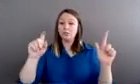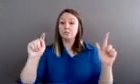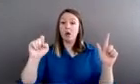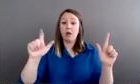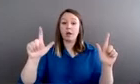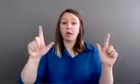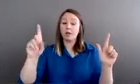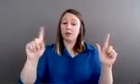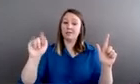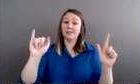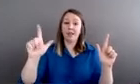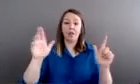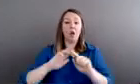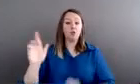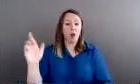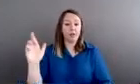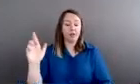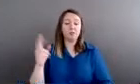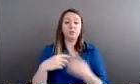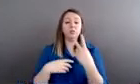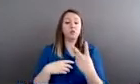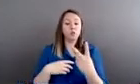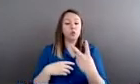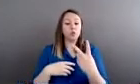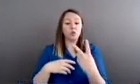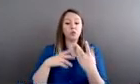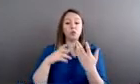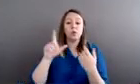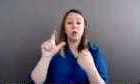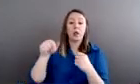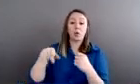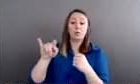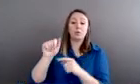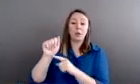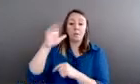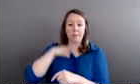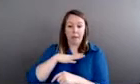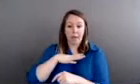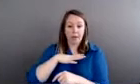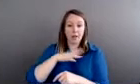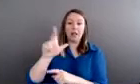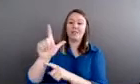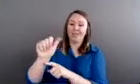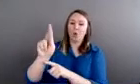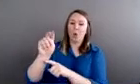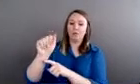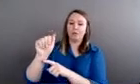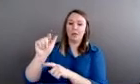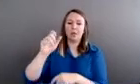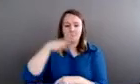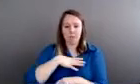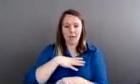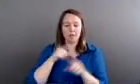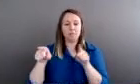Brule Lakota men who were leaders in their community in the 1880s, in the Dakota Territory.